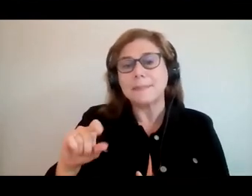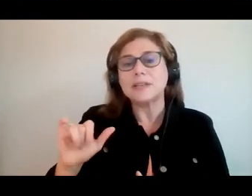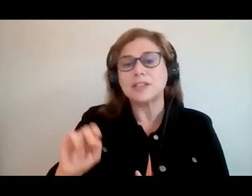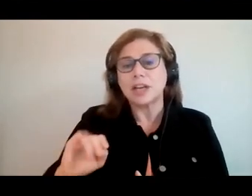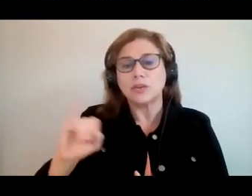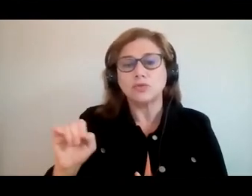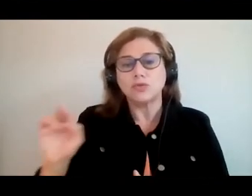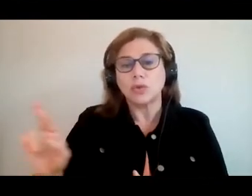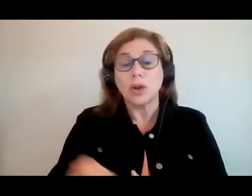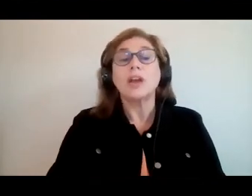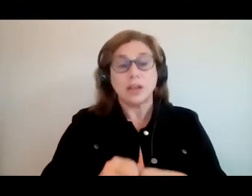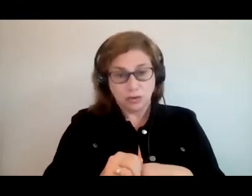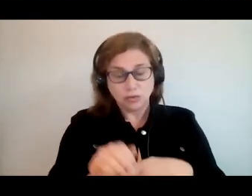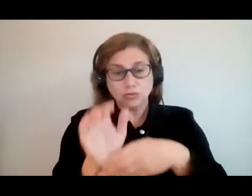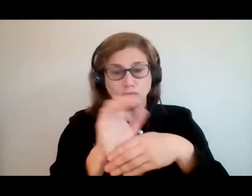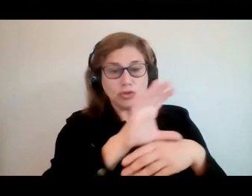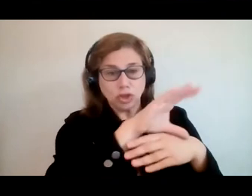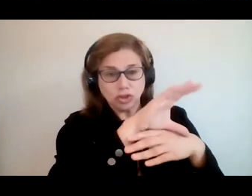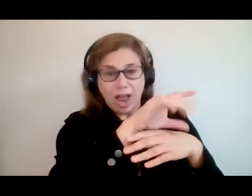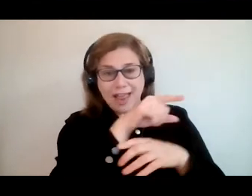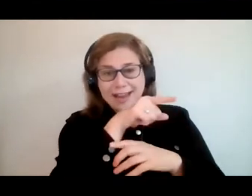You shot with him at his home.